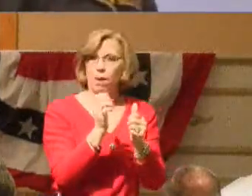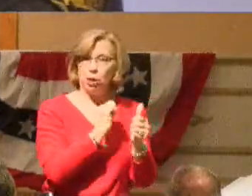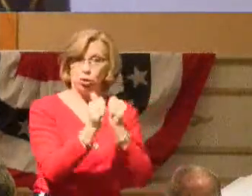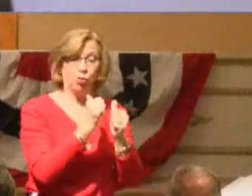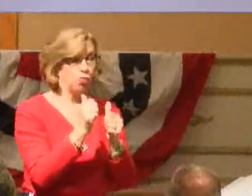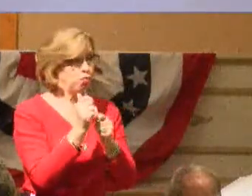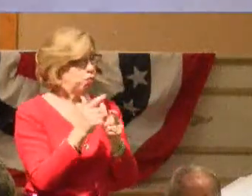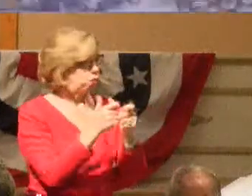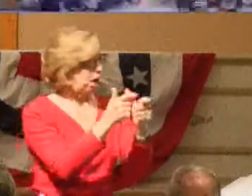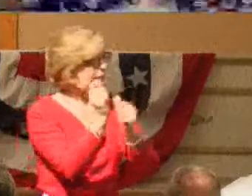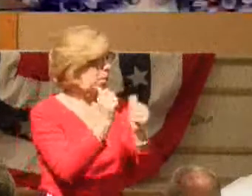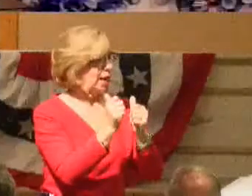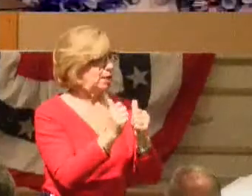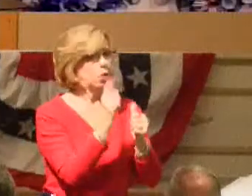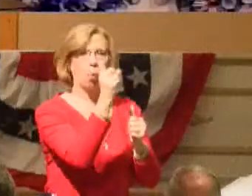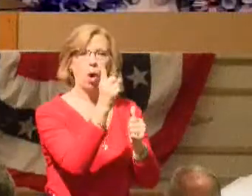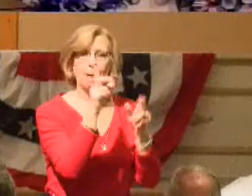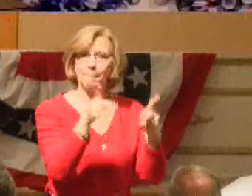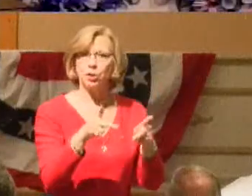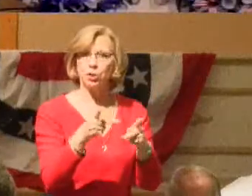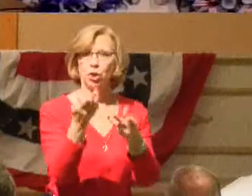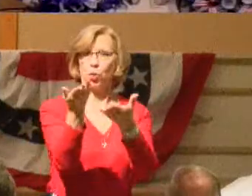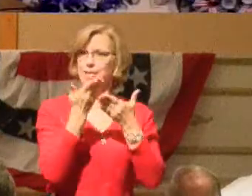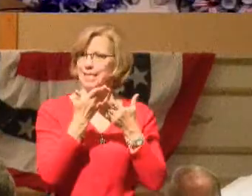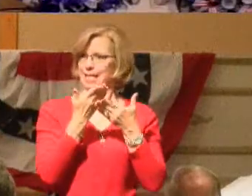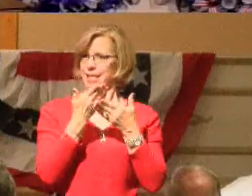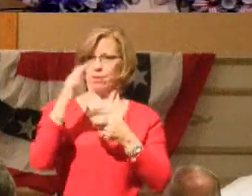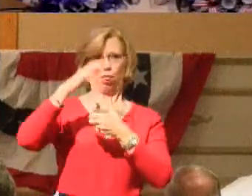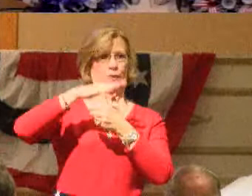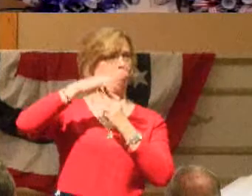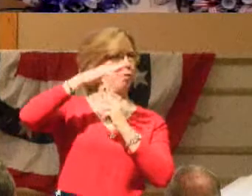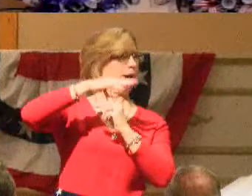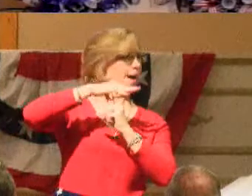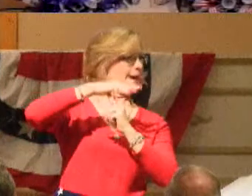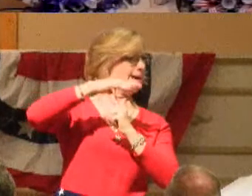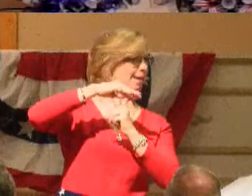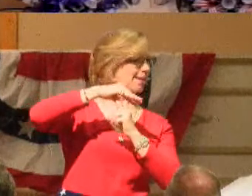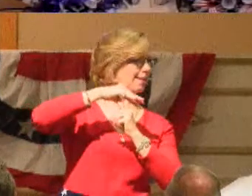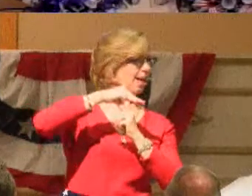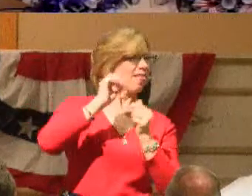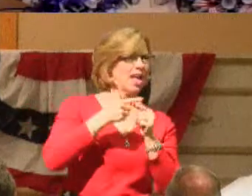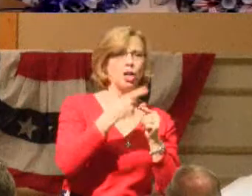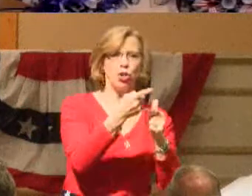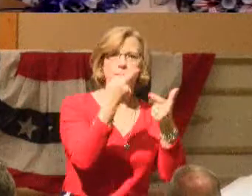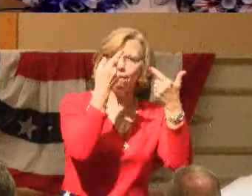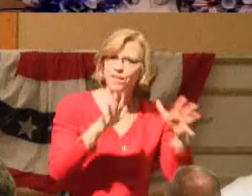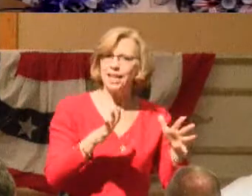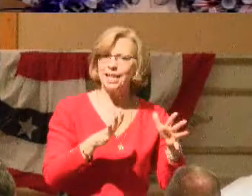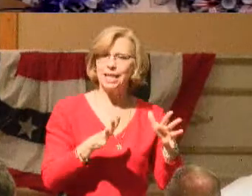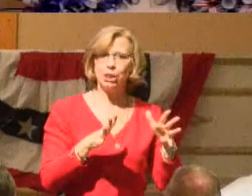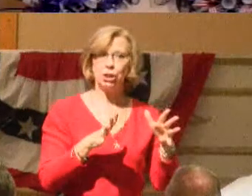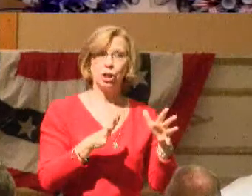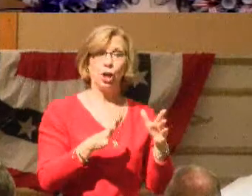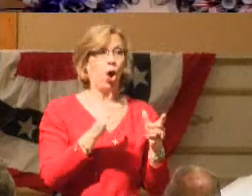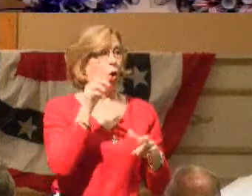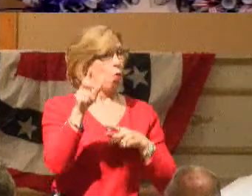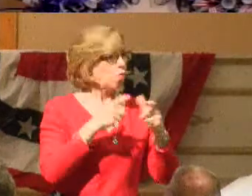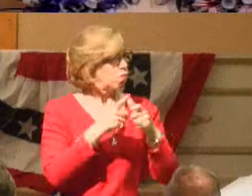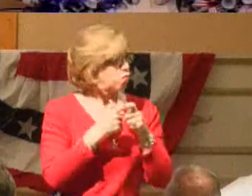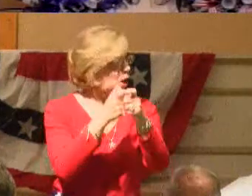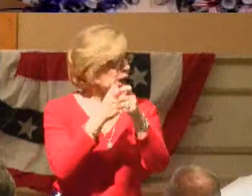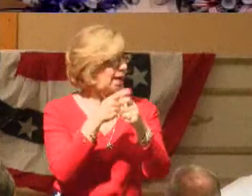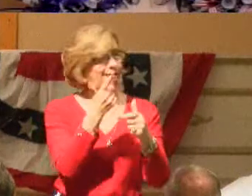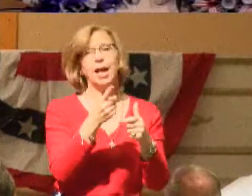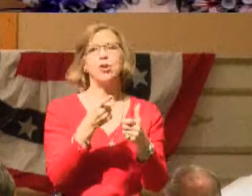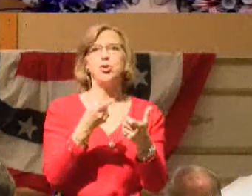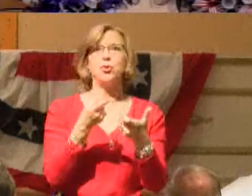one receiveth the prize? So run that ye may finish it. Attain. Run that you may